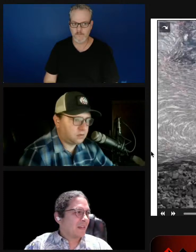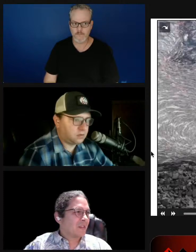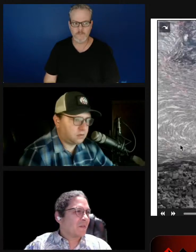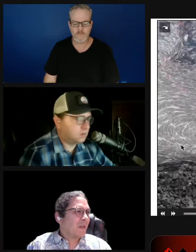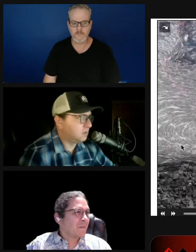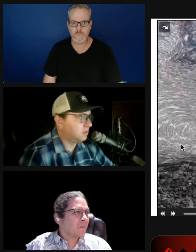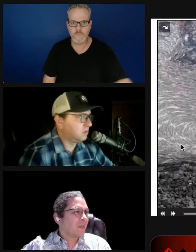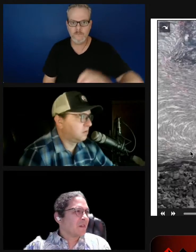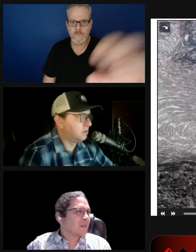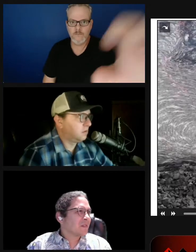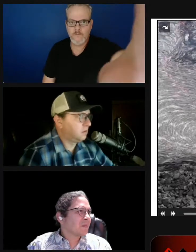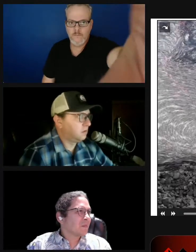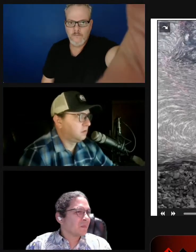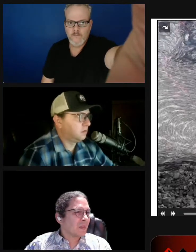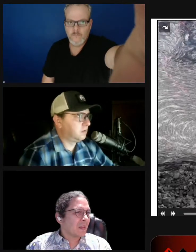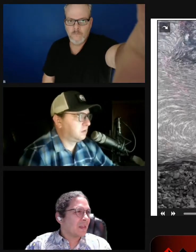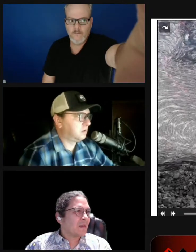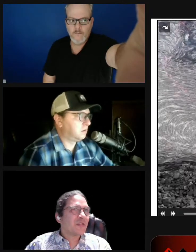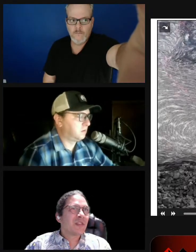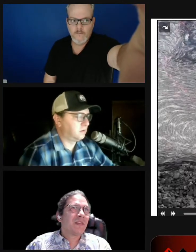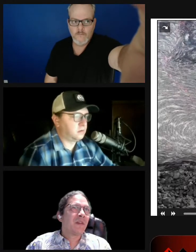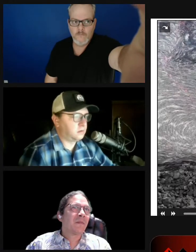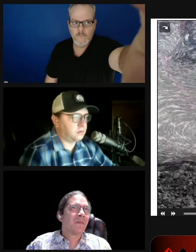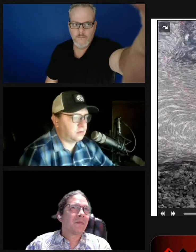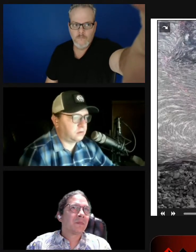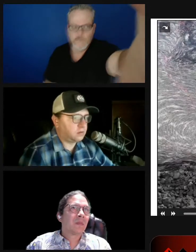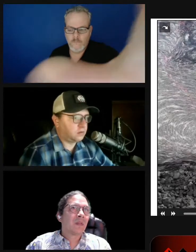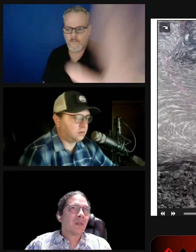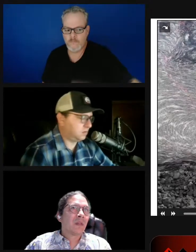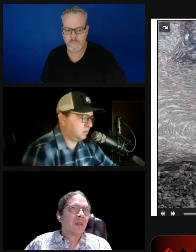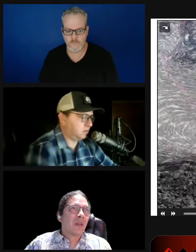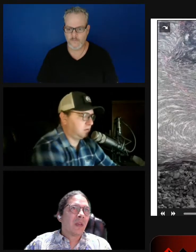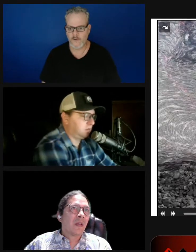All right, so yeah, there's the USGS video.